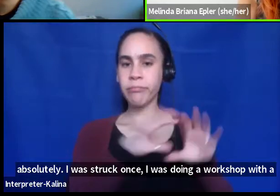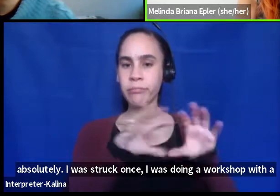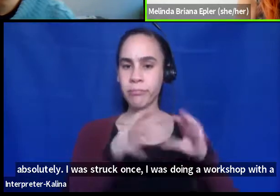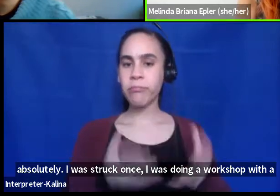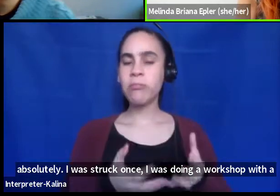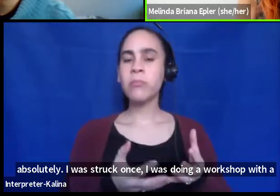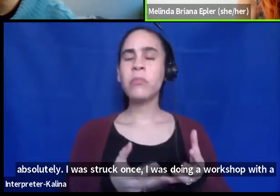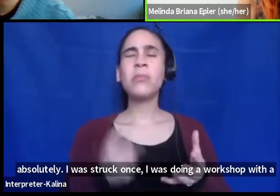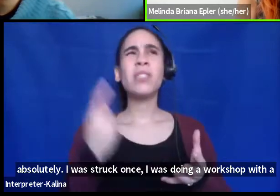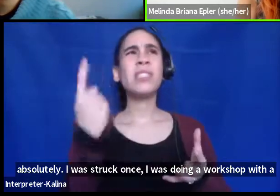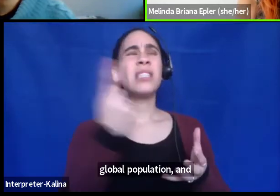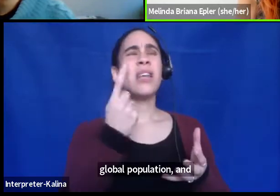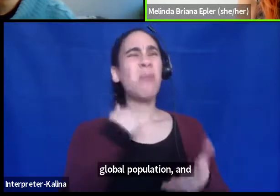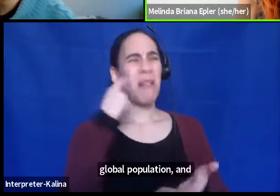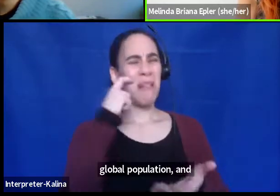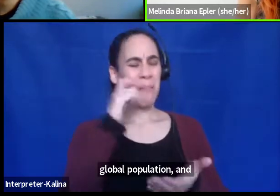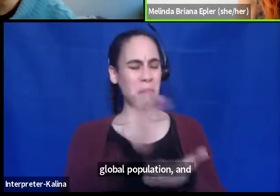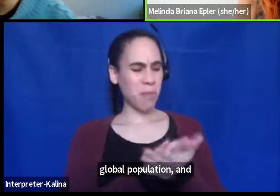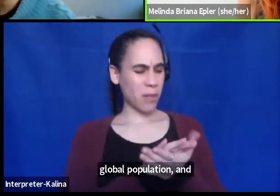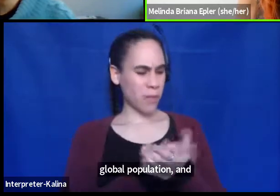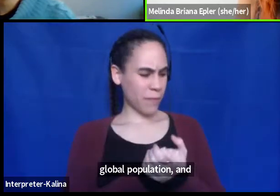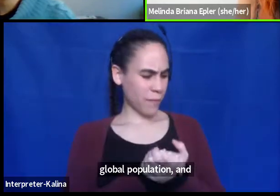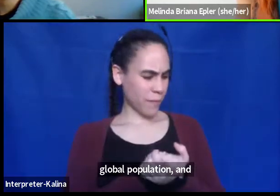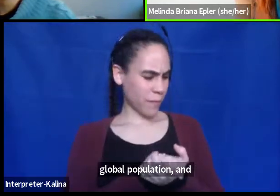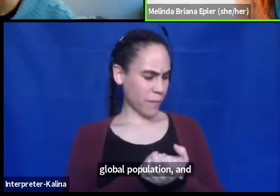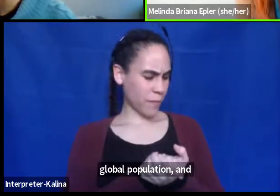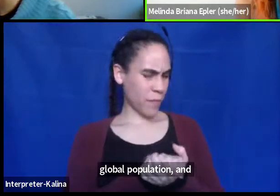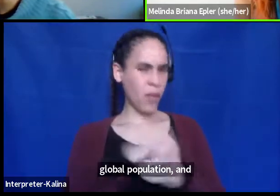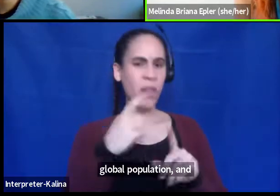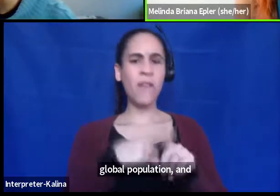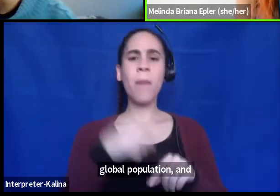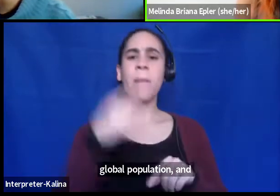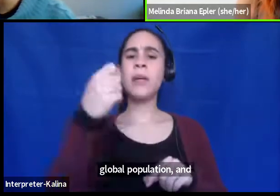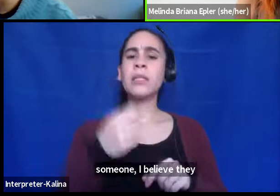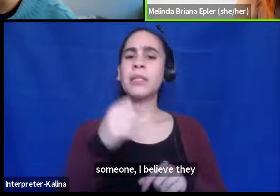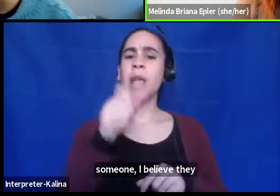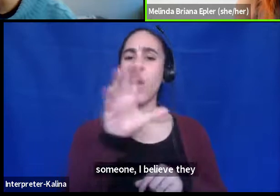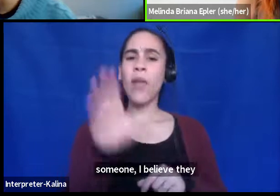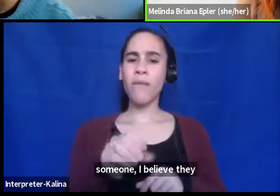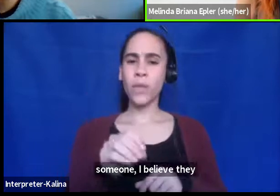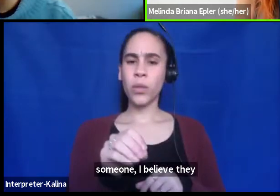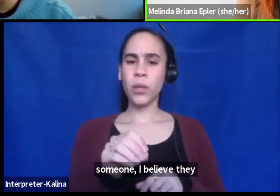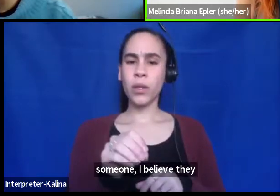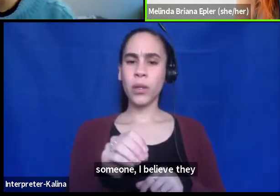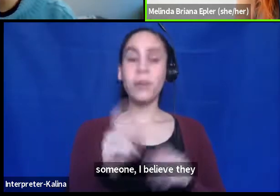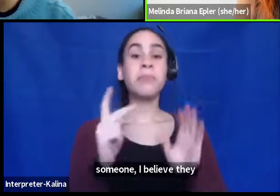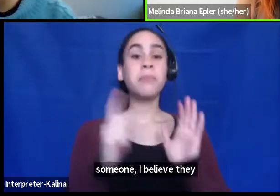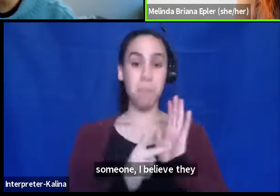believe they were from South Africa and biracial.